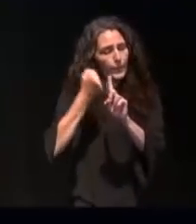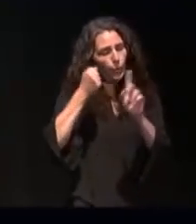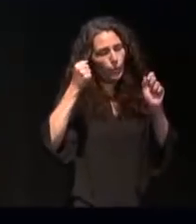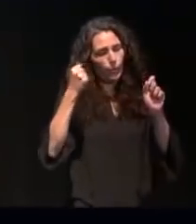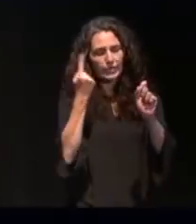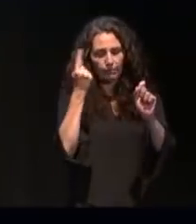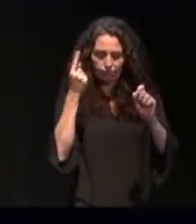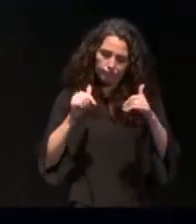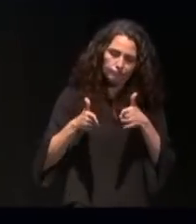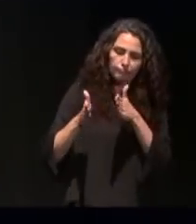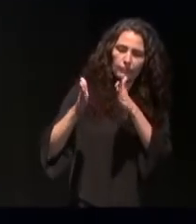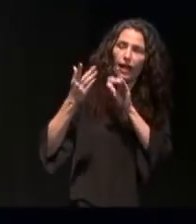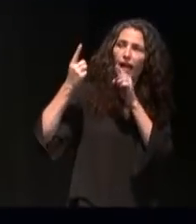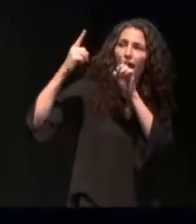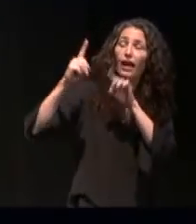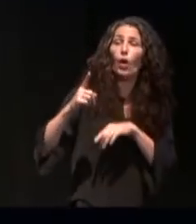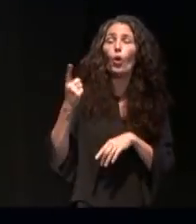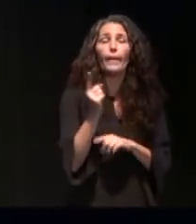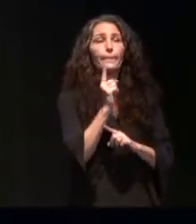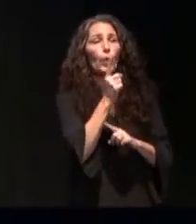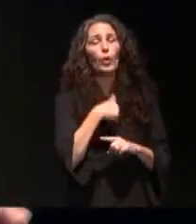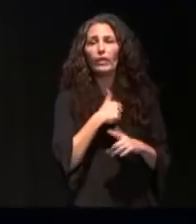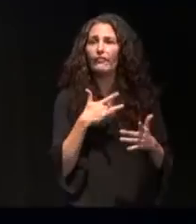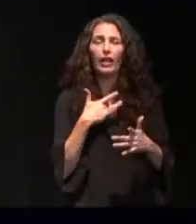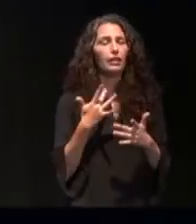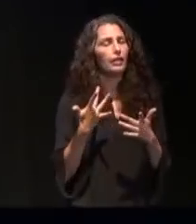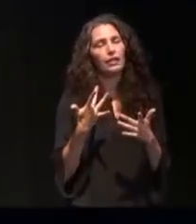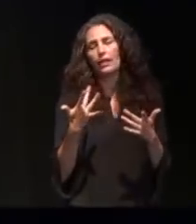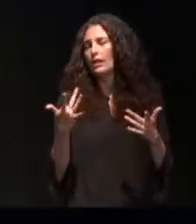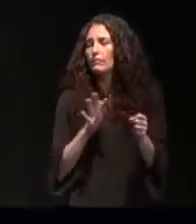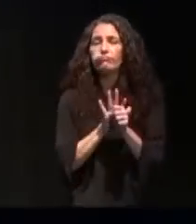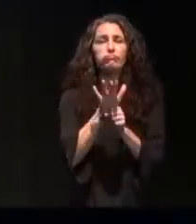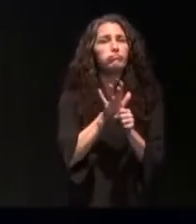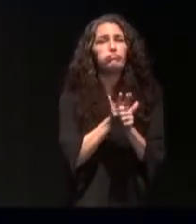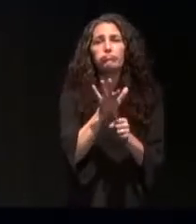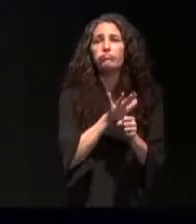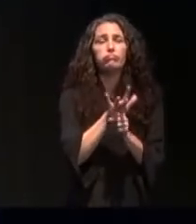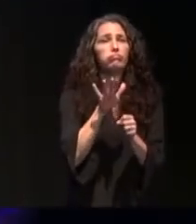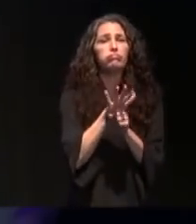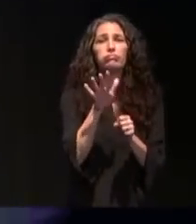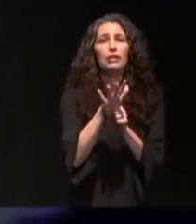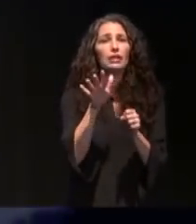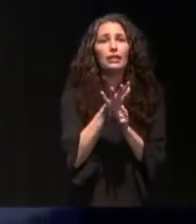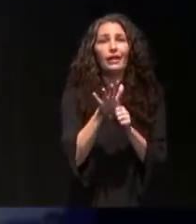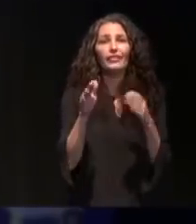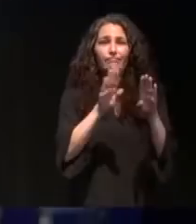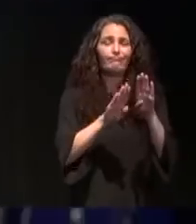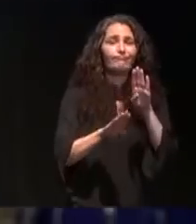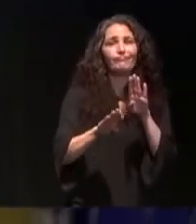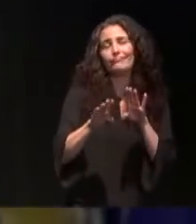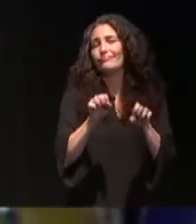was found. A moment in which we were full to overflowing with foreboding about a future that we thought